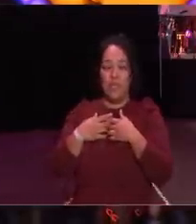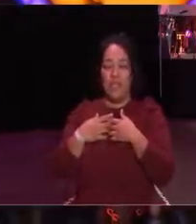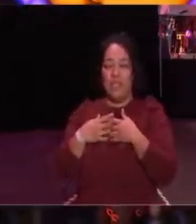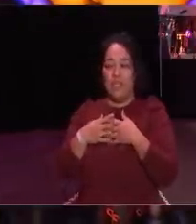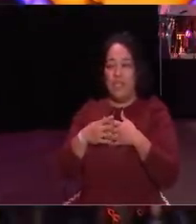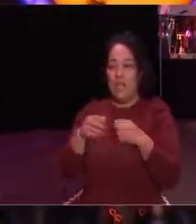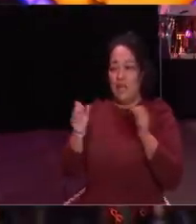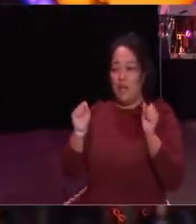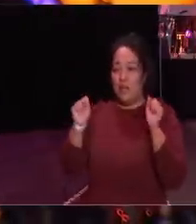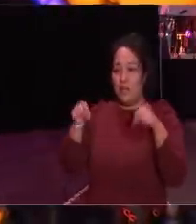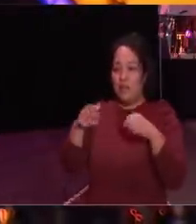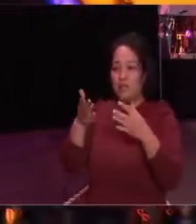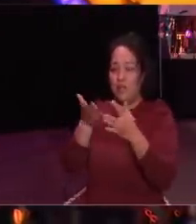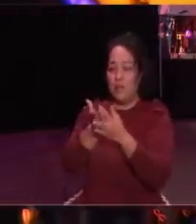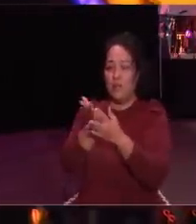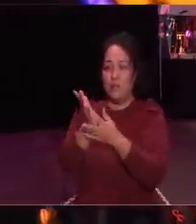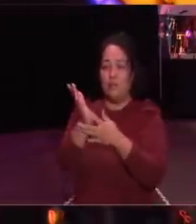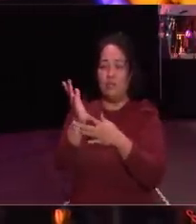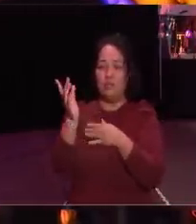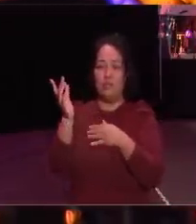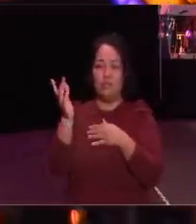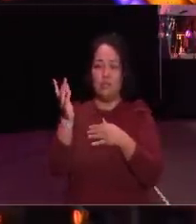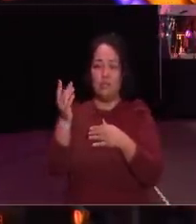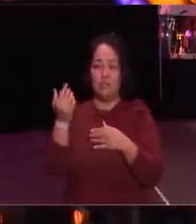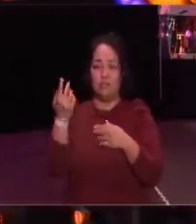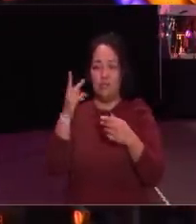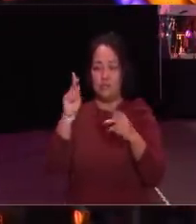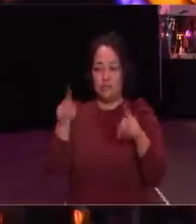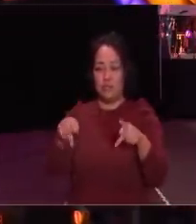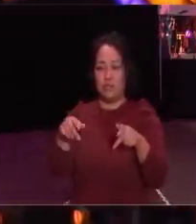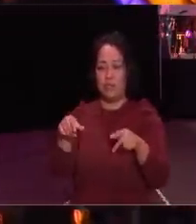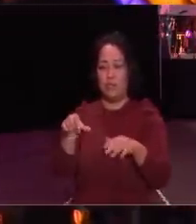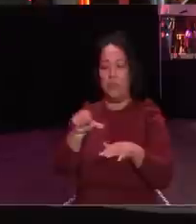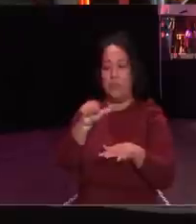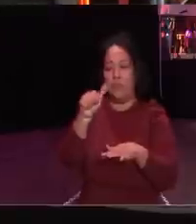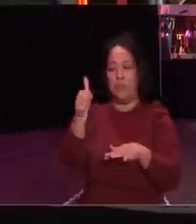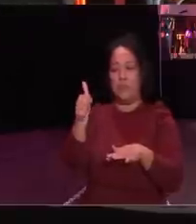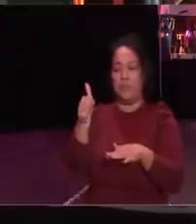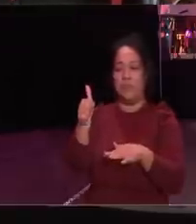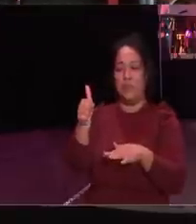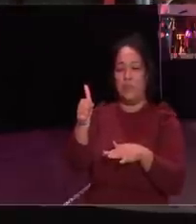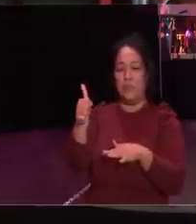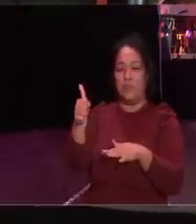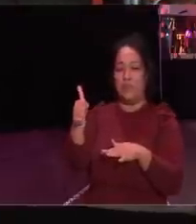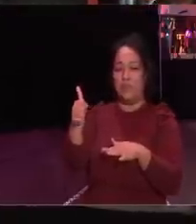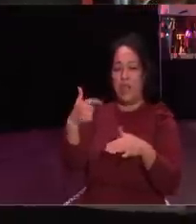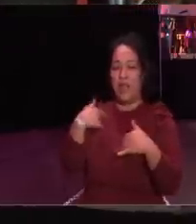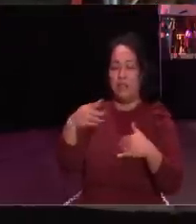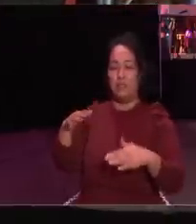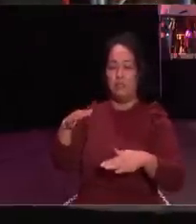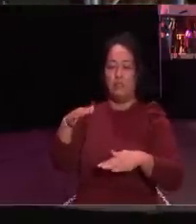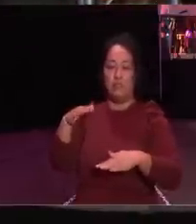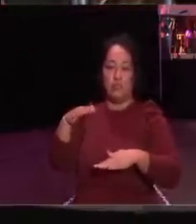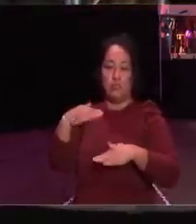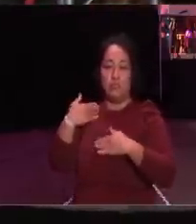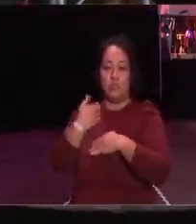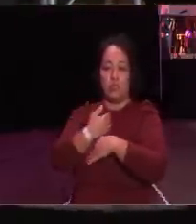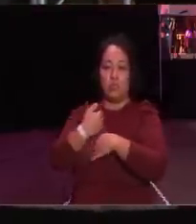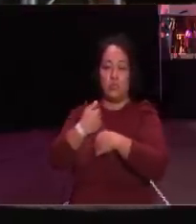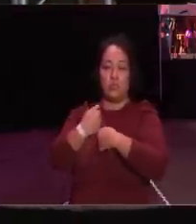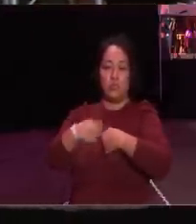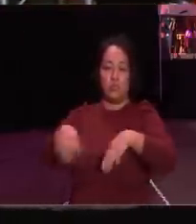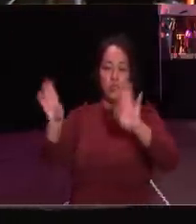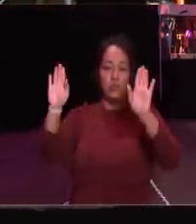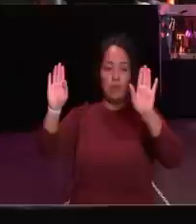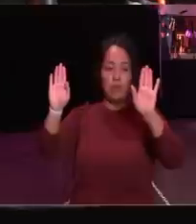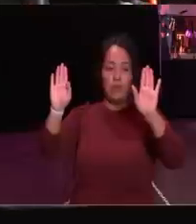mí. It's possible for this cup to pass for me. Pero me tuve que rendir. I had to surrender. Y ese es el Getsemaní. And that is